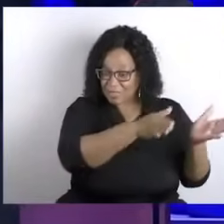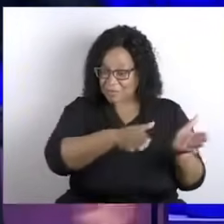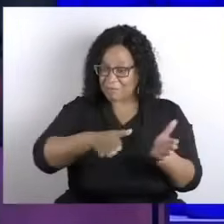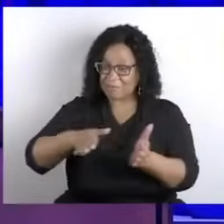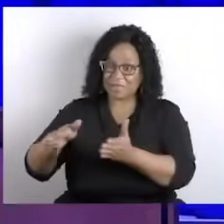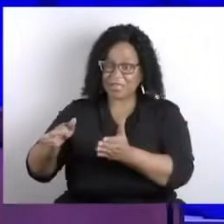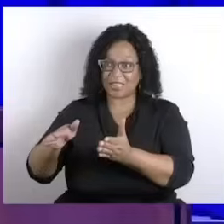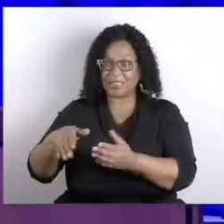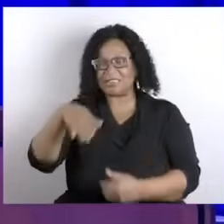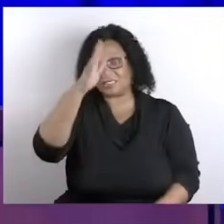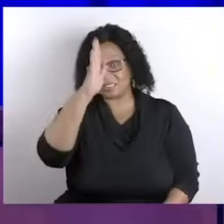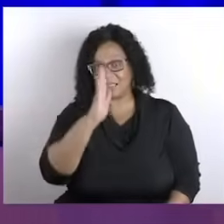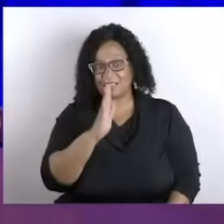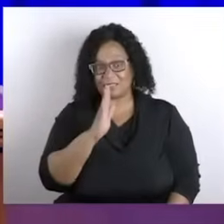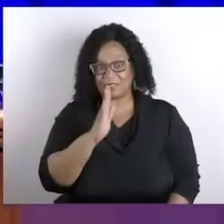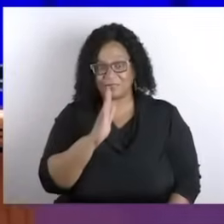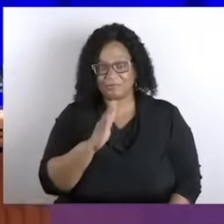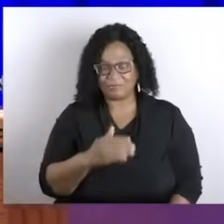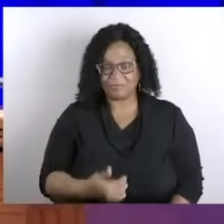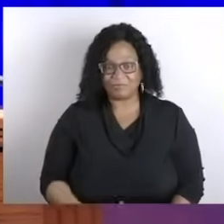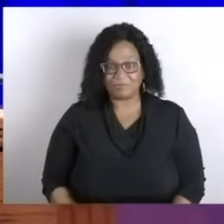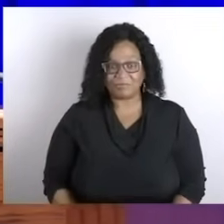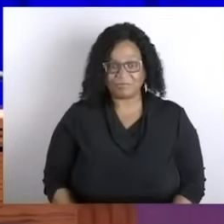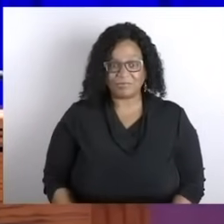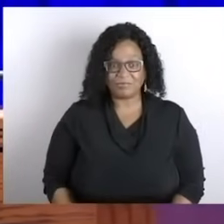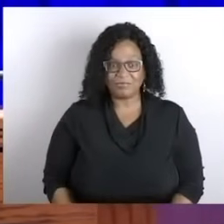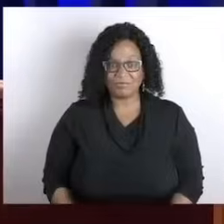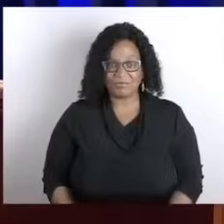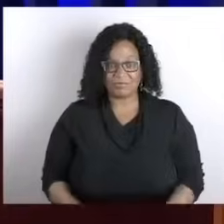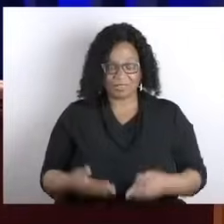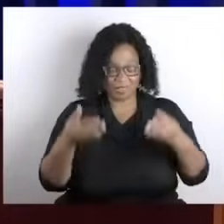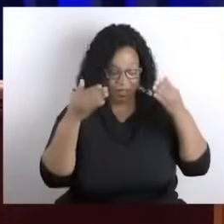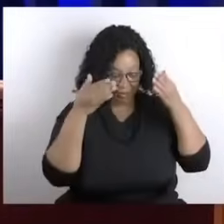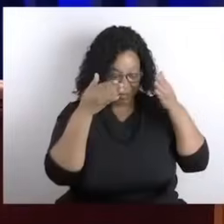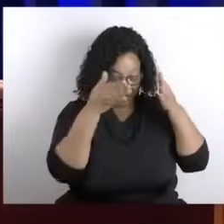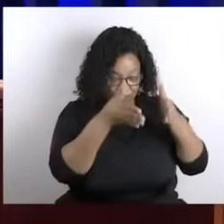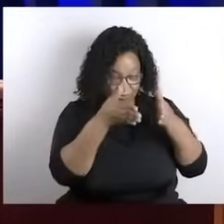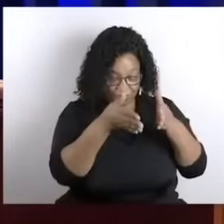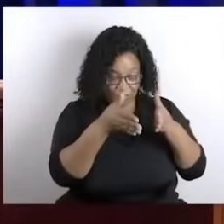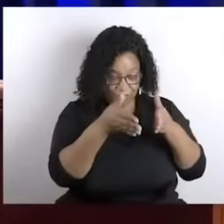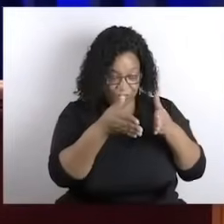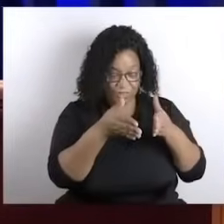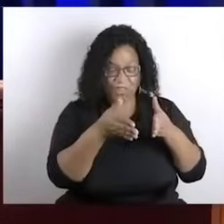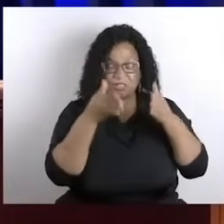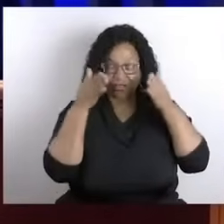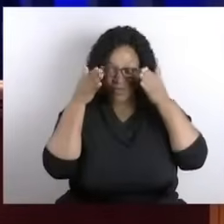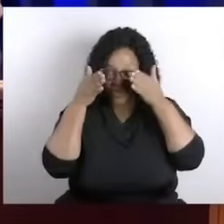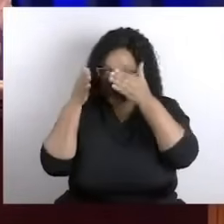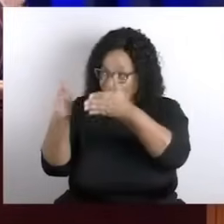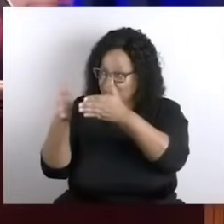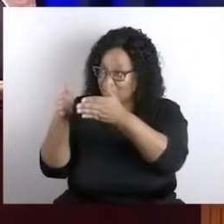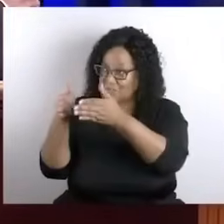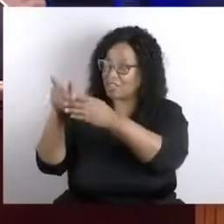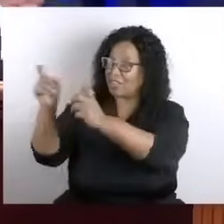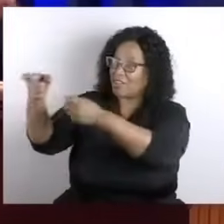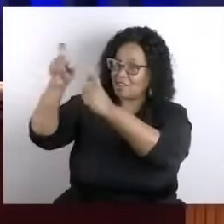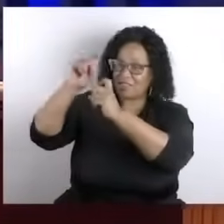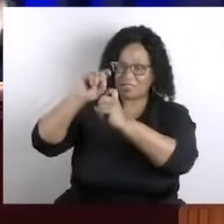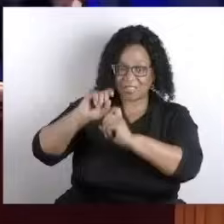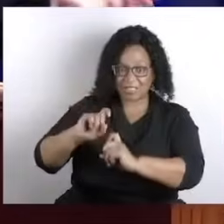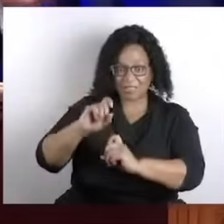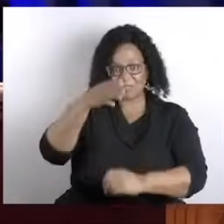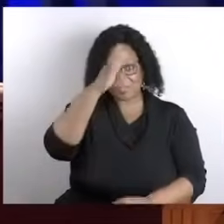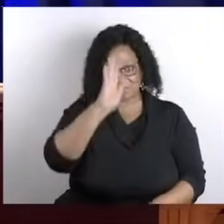plans of God. Let me close the message. I've held you too long, but watch the text. Text says we not only should concentrate on the providence of God and activate